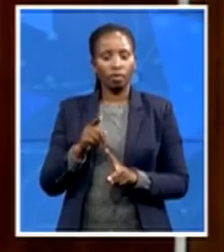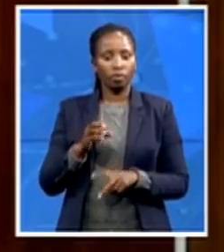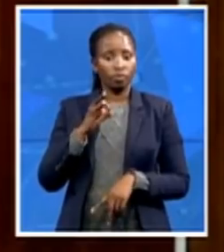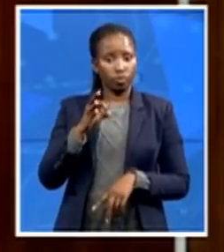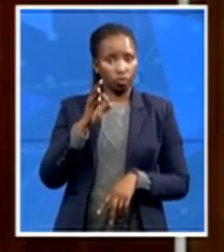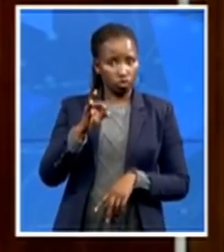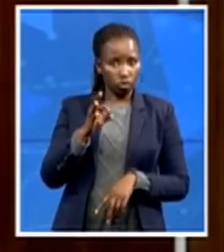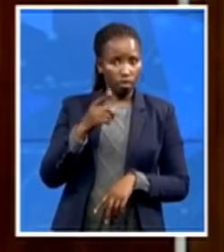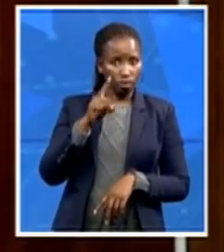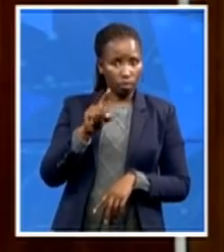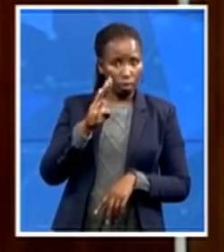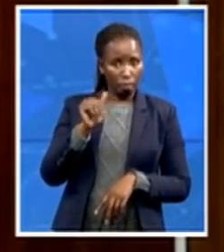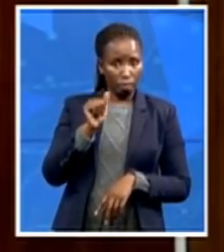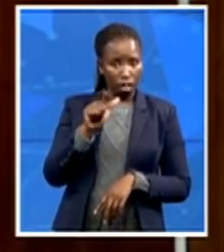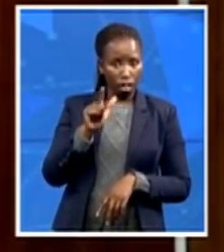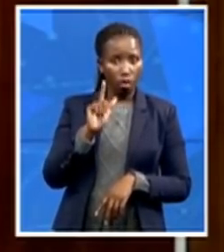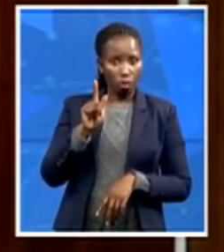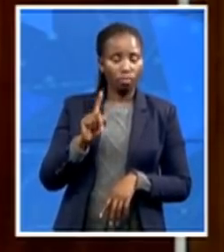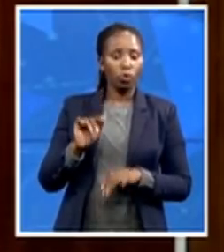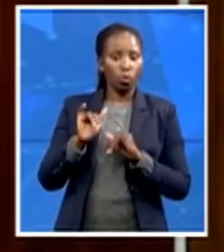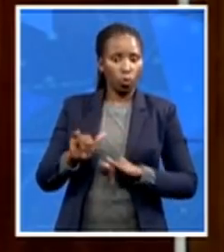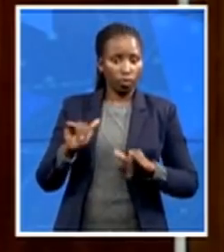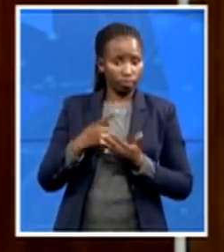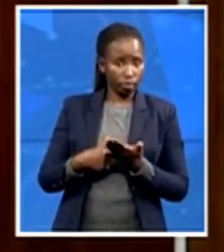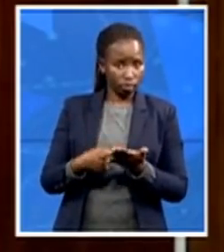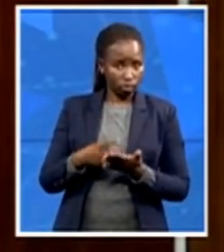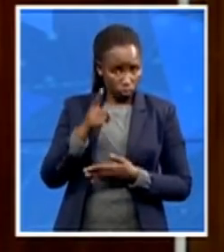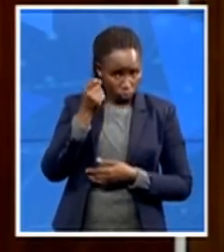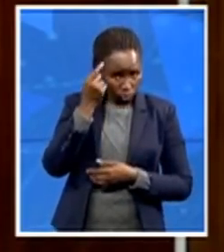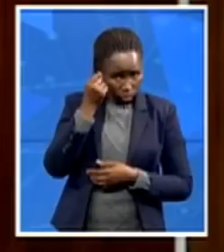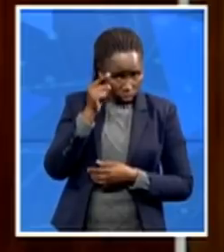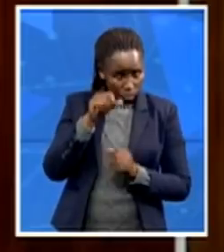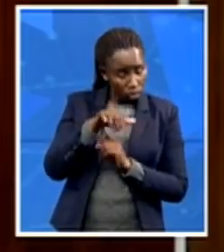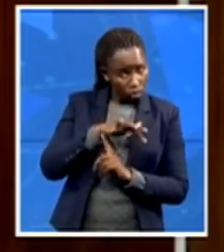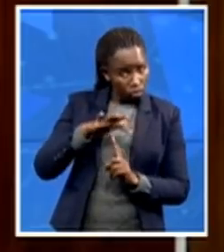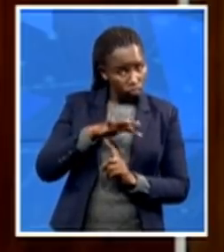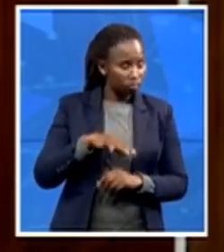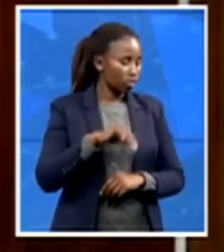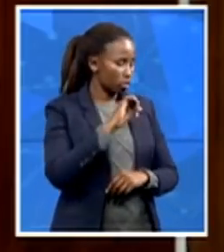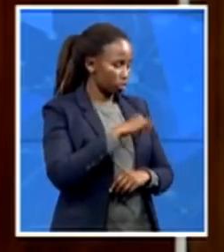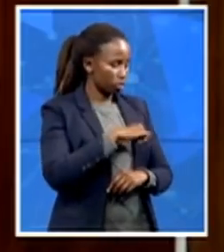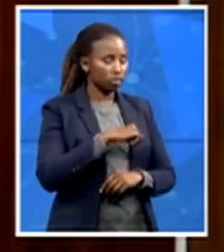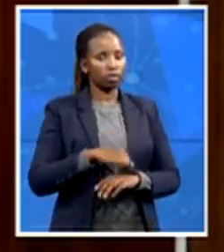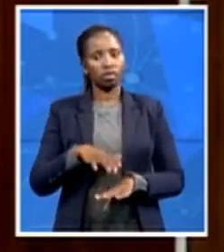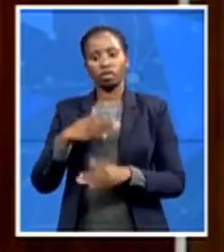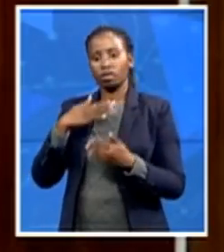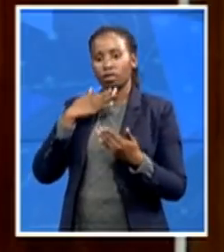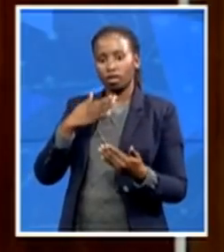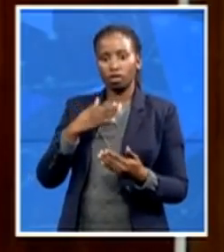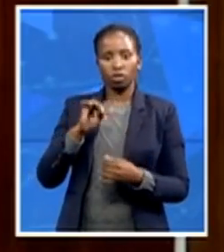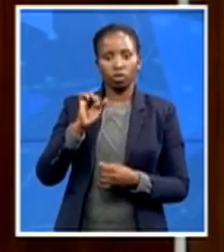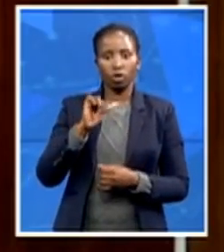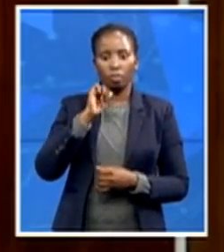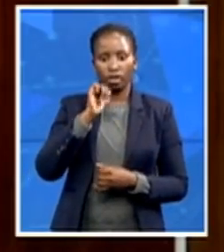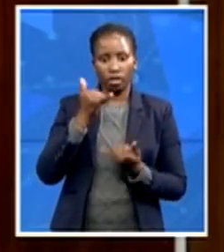finalized. Do you understand your bail conditions? Thank you, sir. Your matter is then also now postponed as